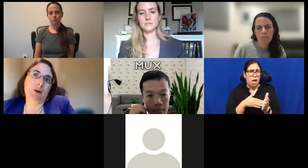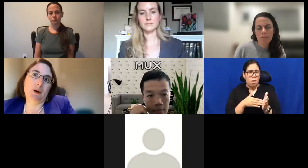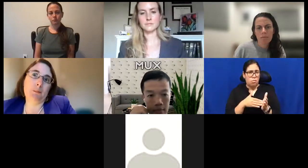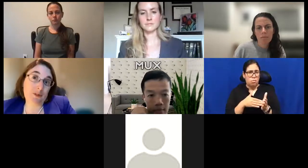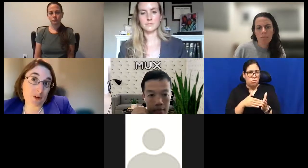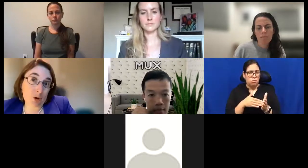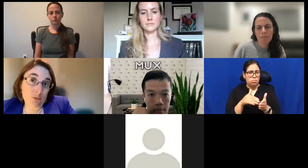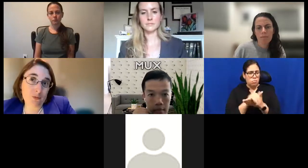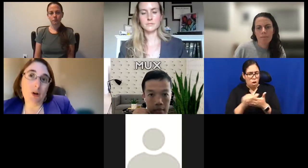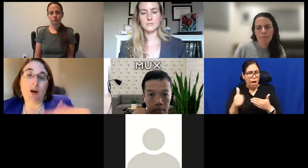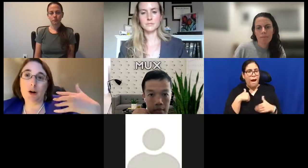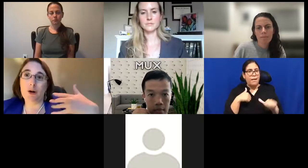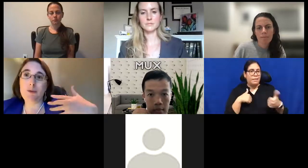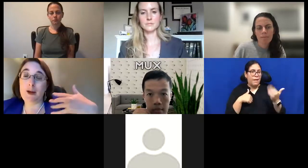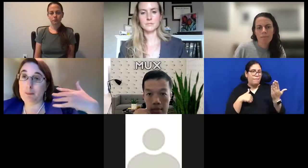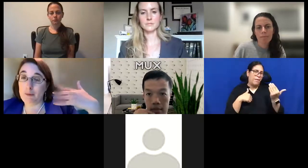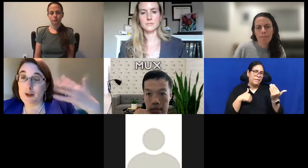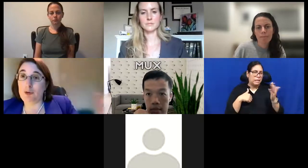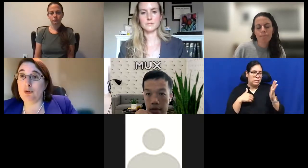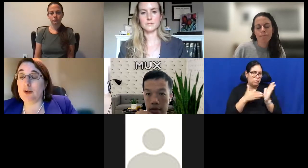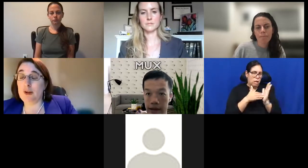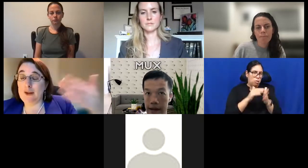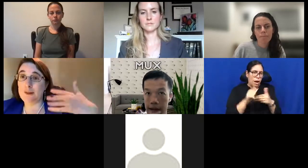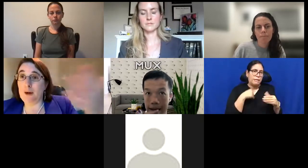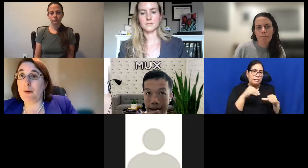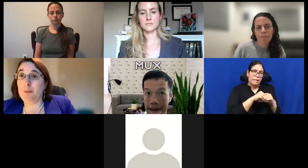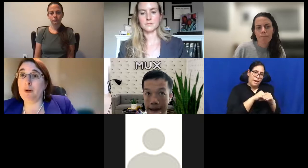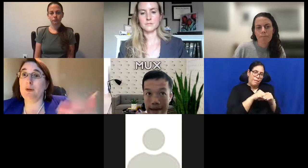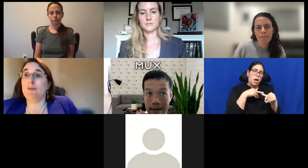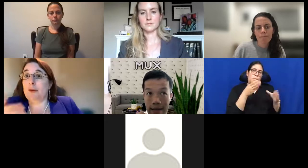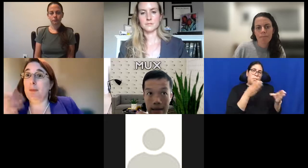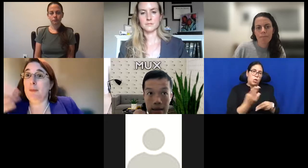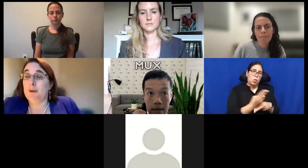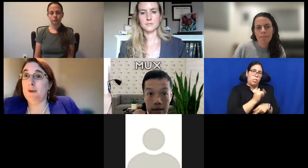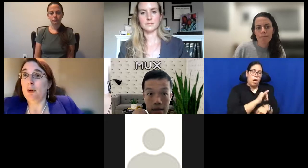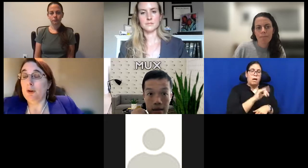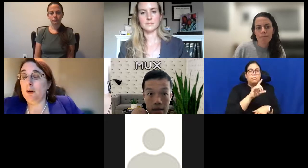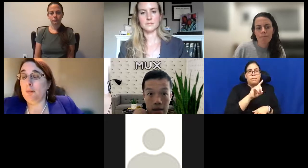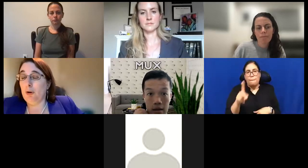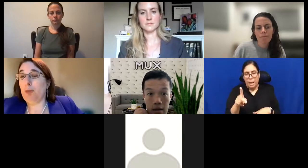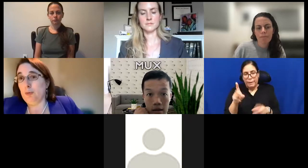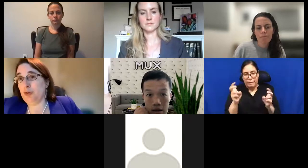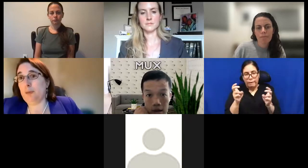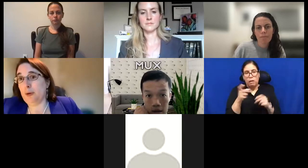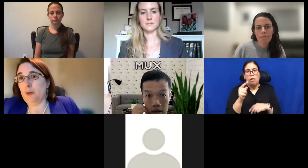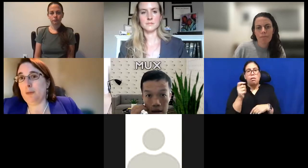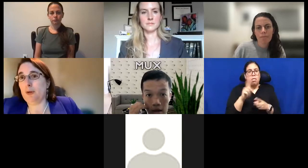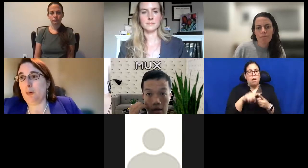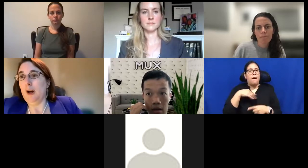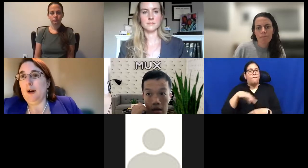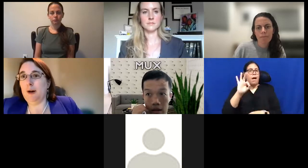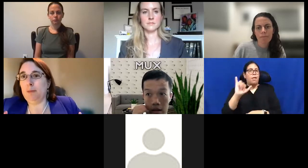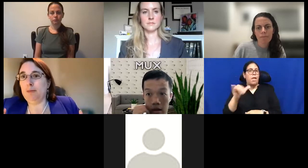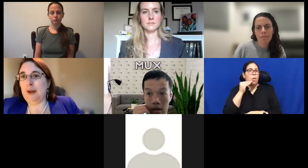saved myself. That I plan to use it as a down payment until I found a Maryland home ownership program.